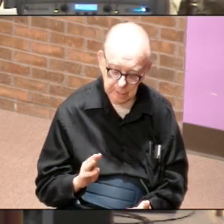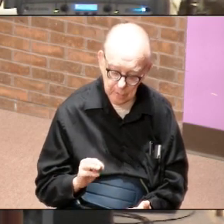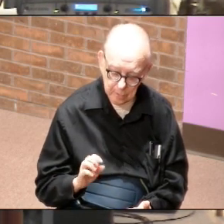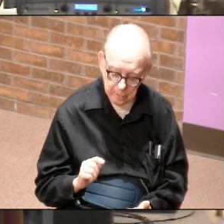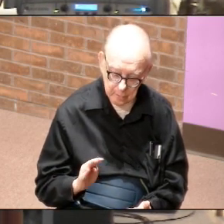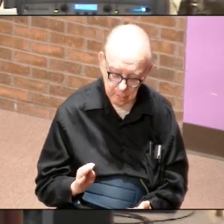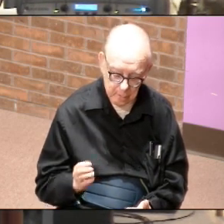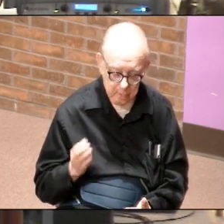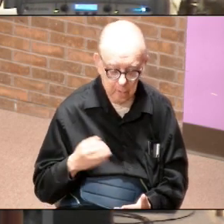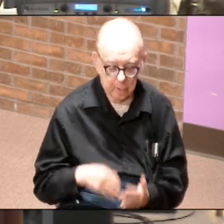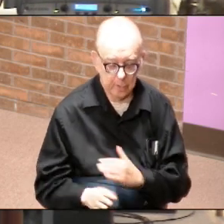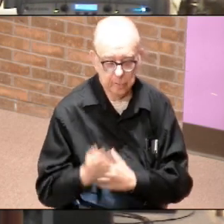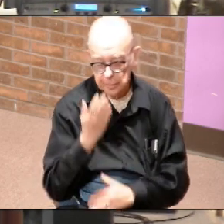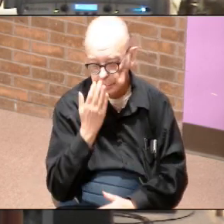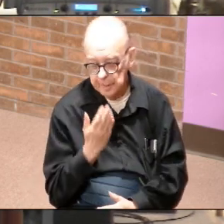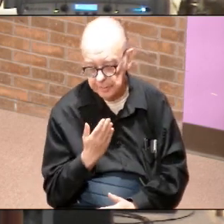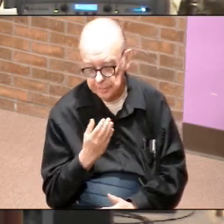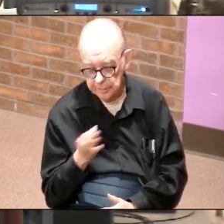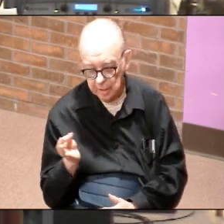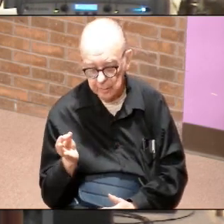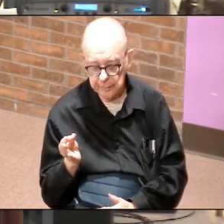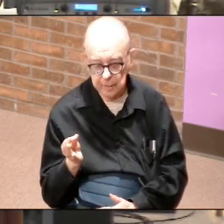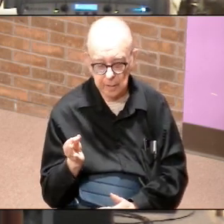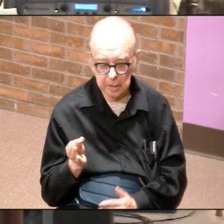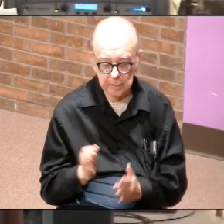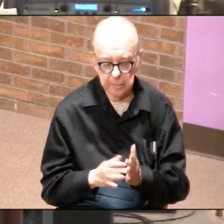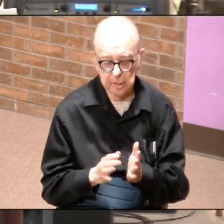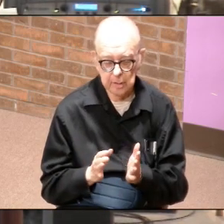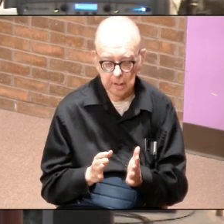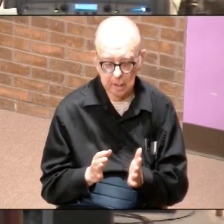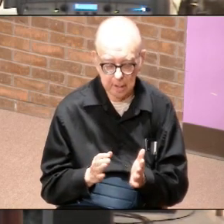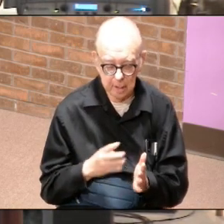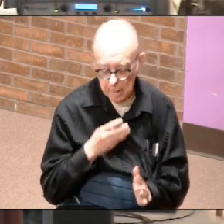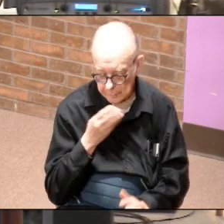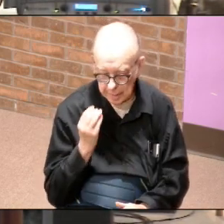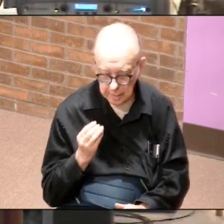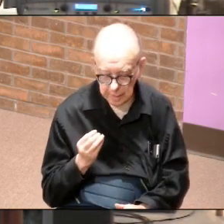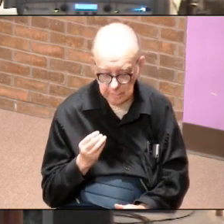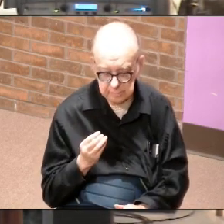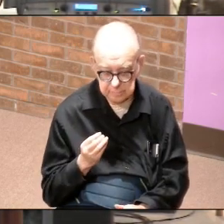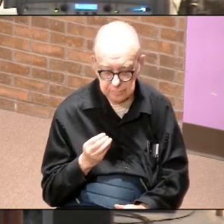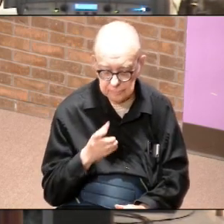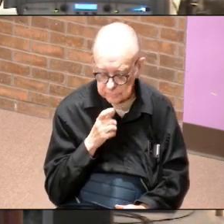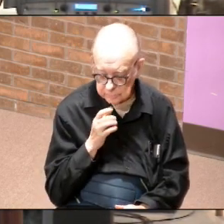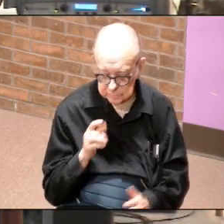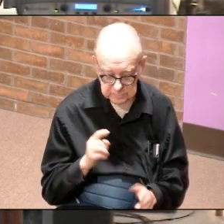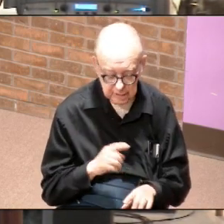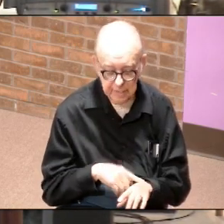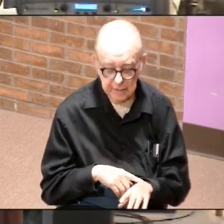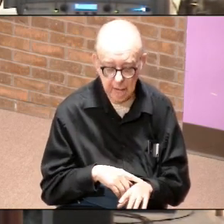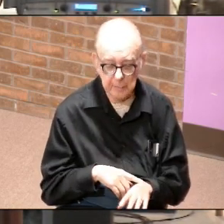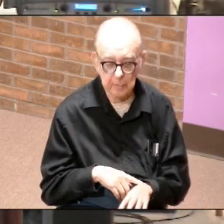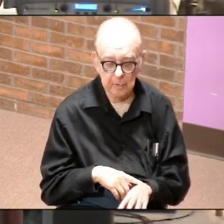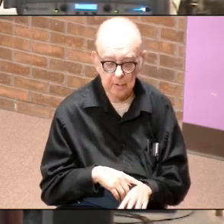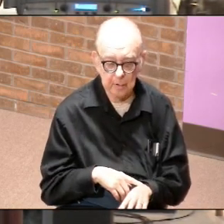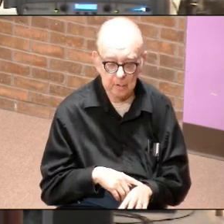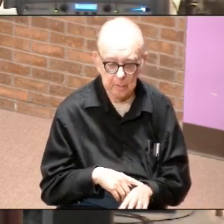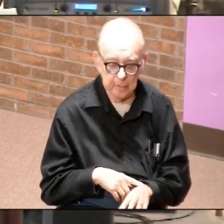When he came into the presence of Mary, who at that point in